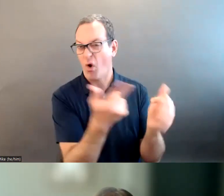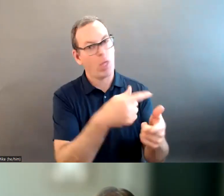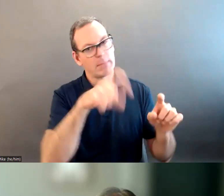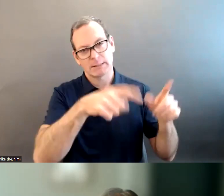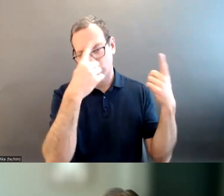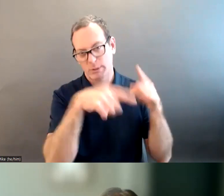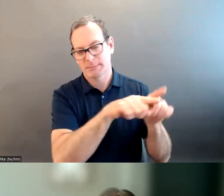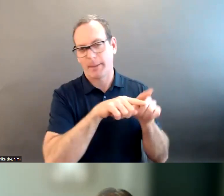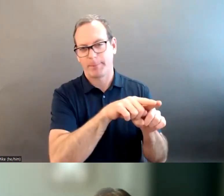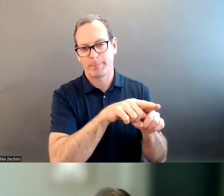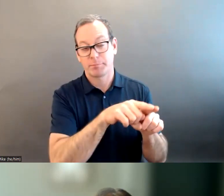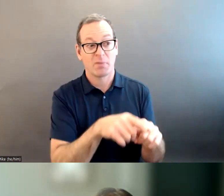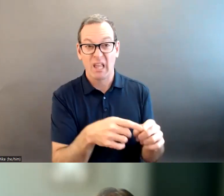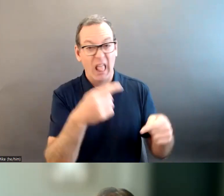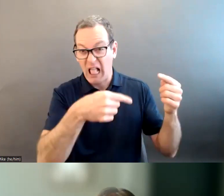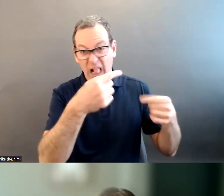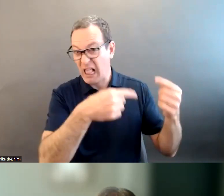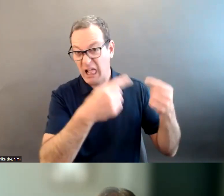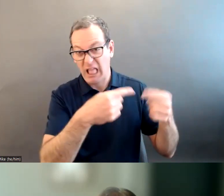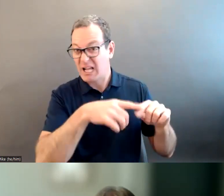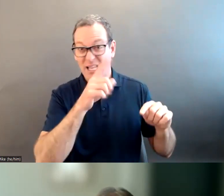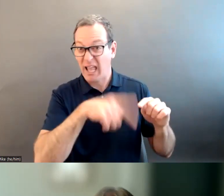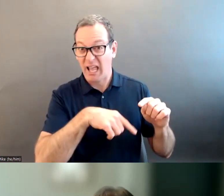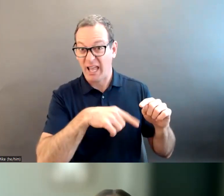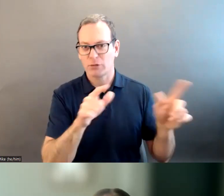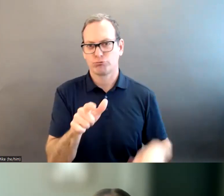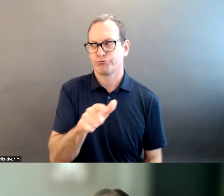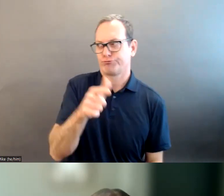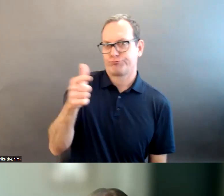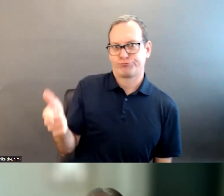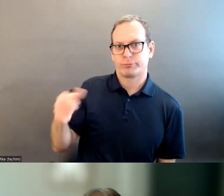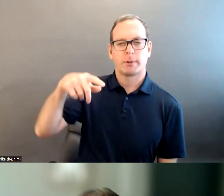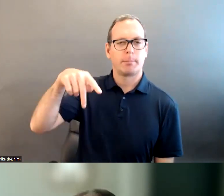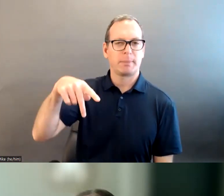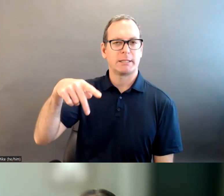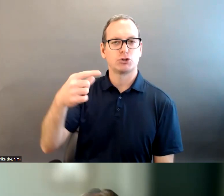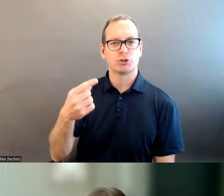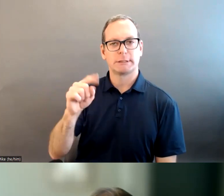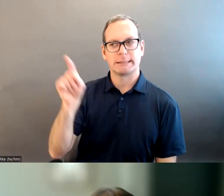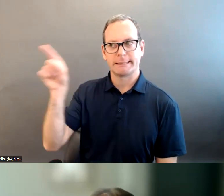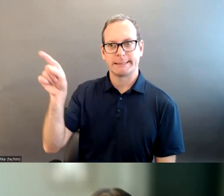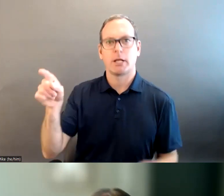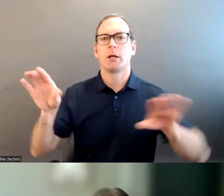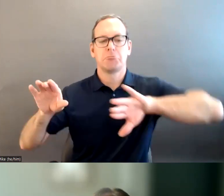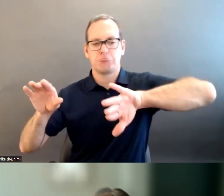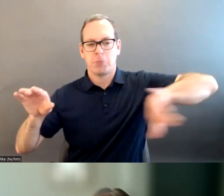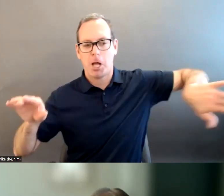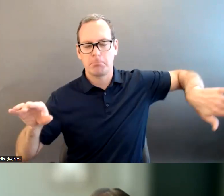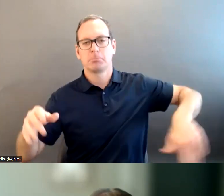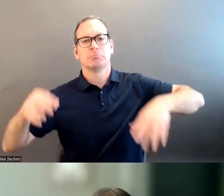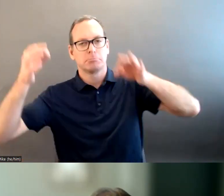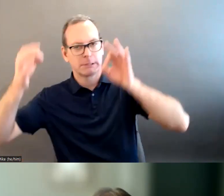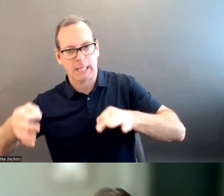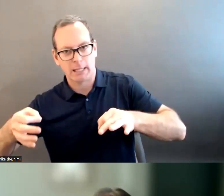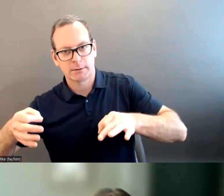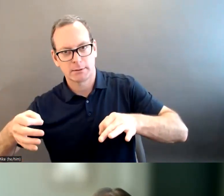that the public guardian would make decisions in their place. So not with them, not communicating with the family and